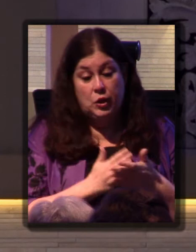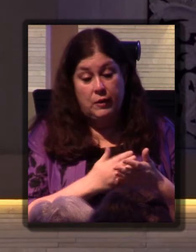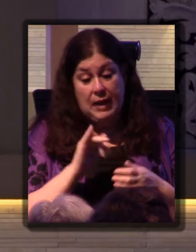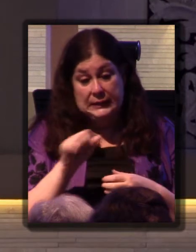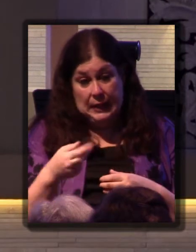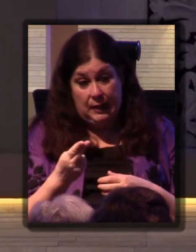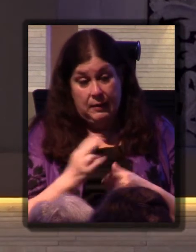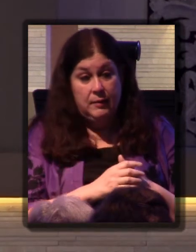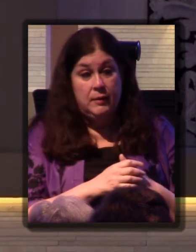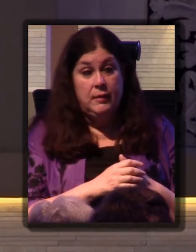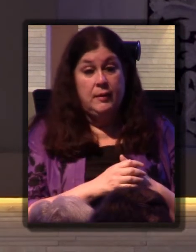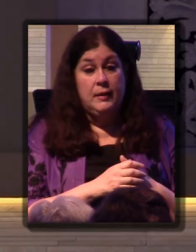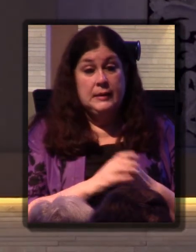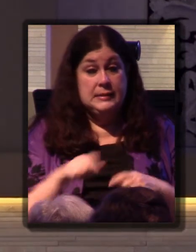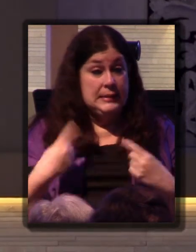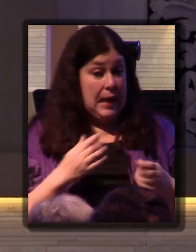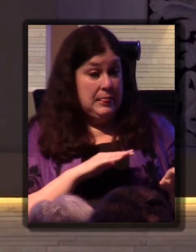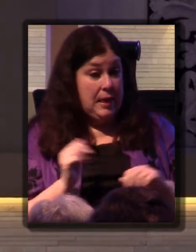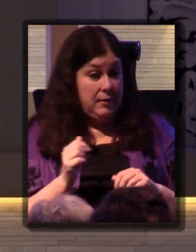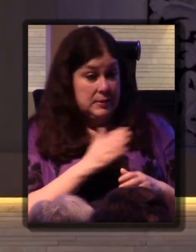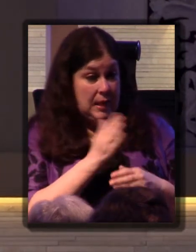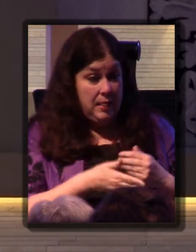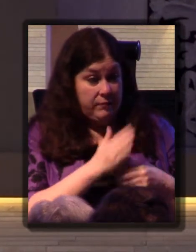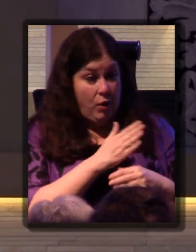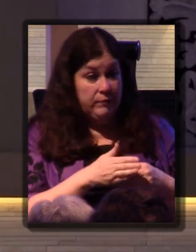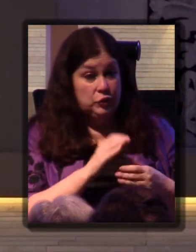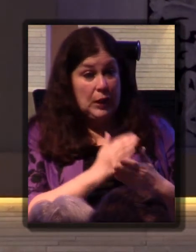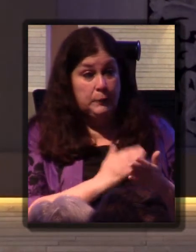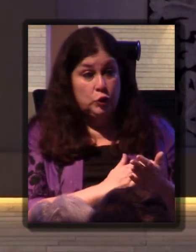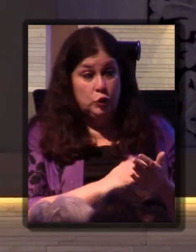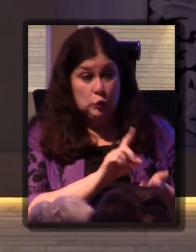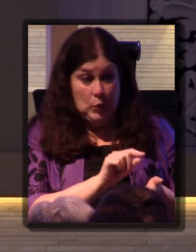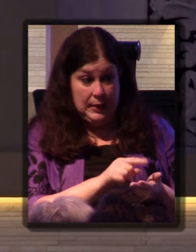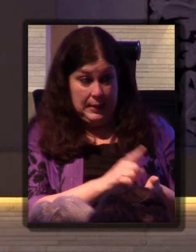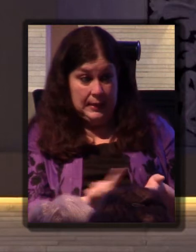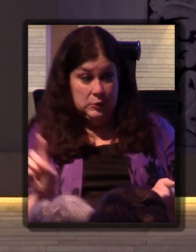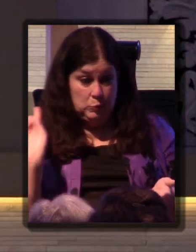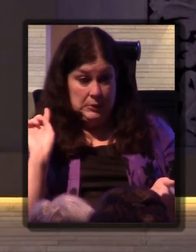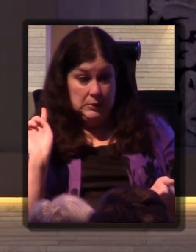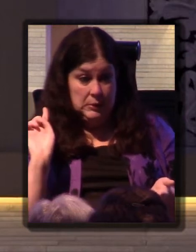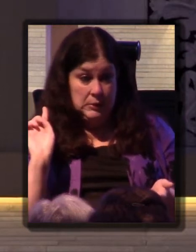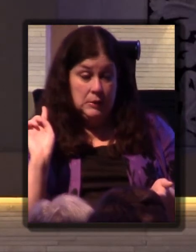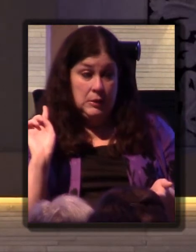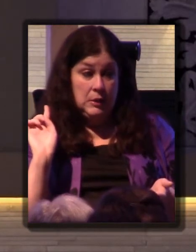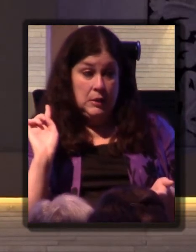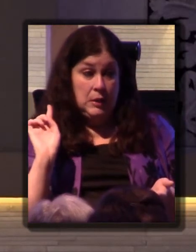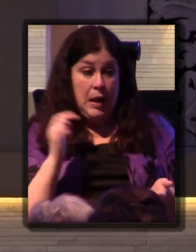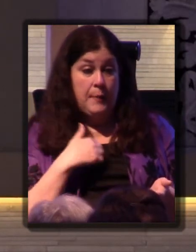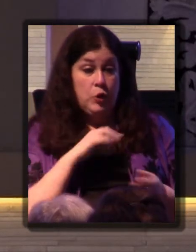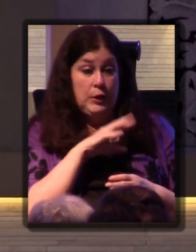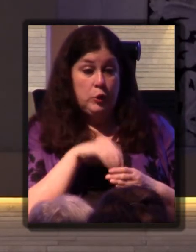chunk of Isaiah. In fact, since I left off chapter 20 from last week's